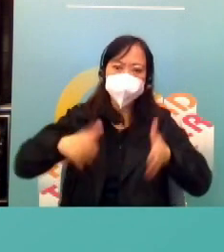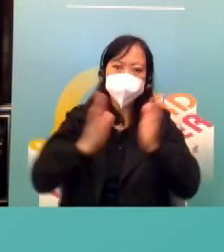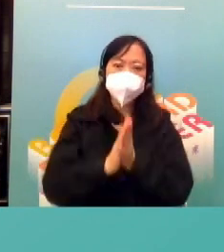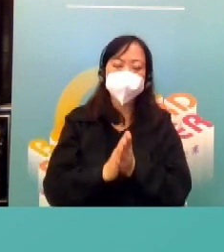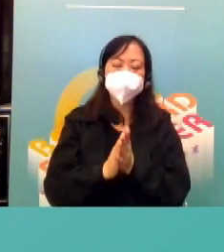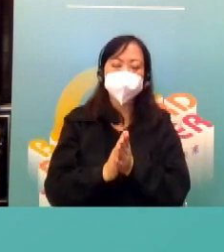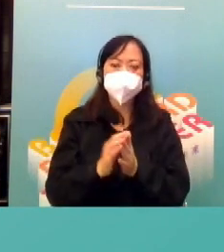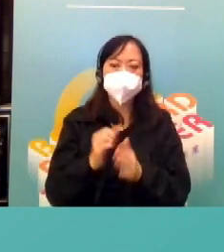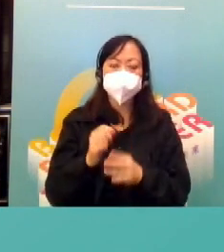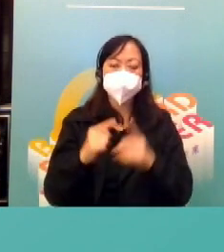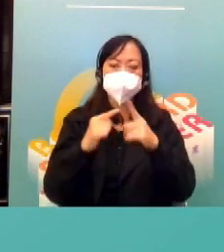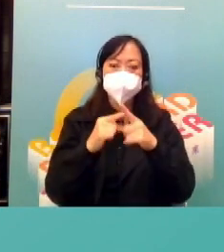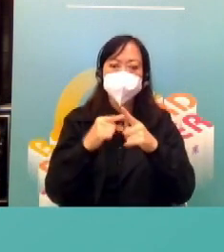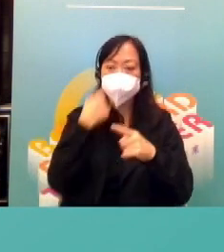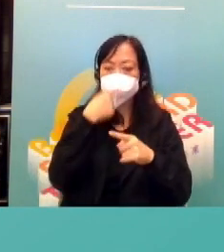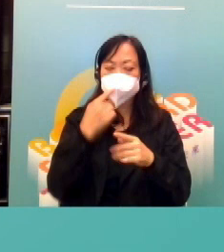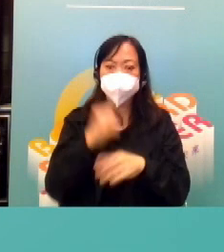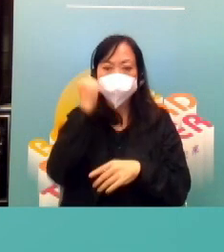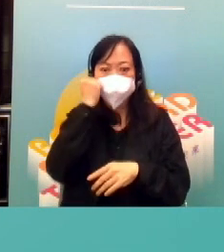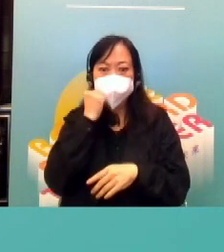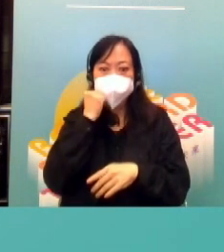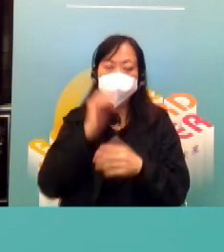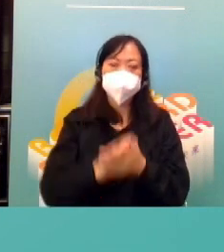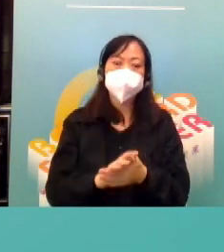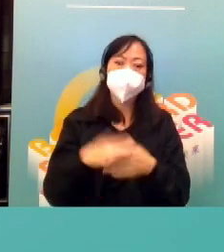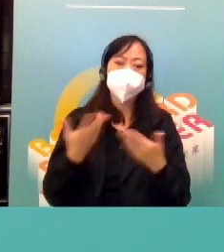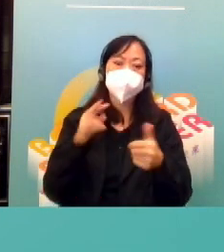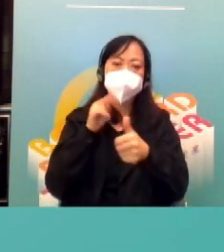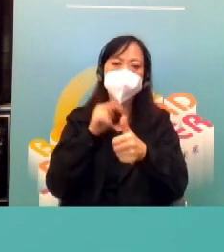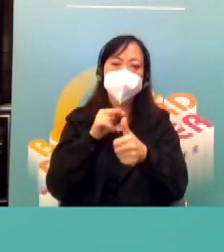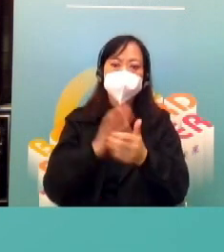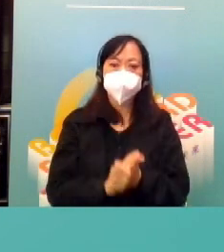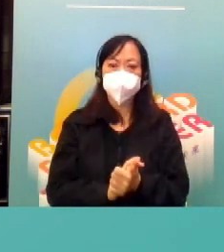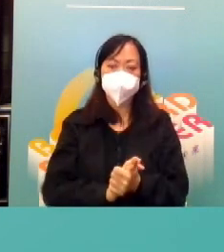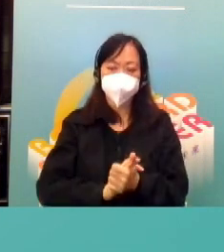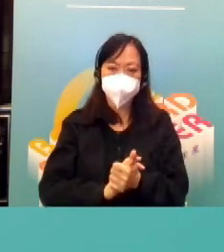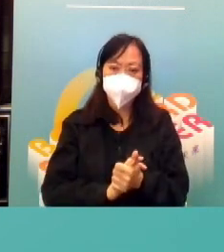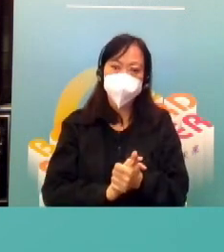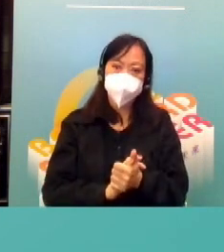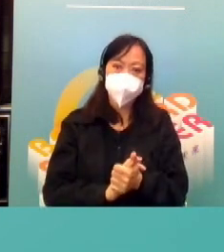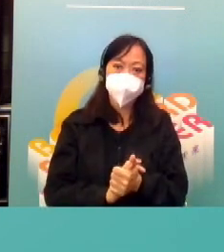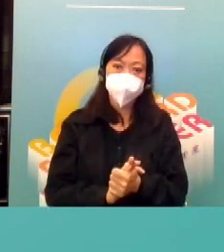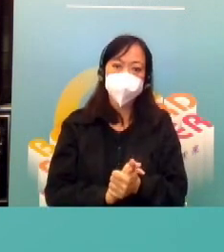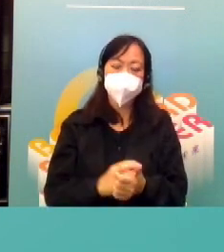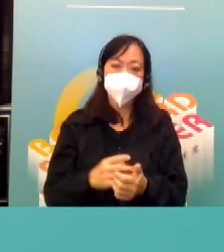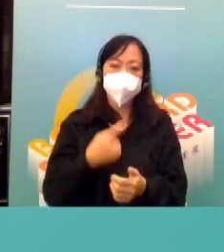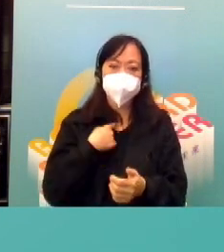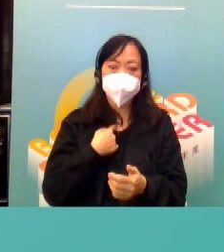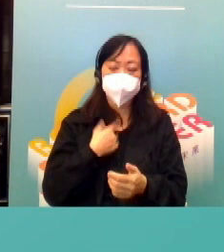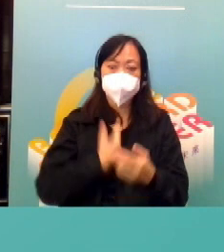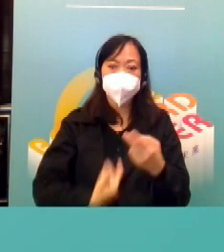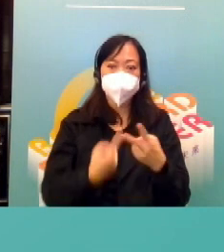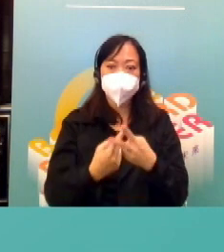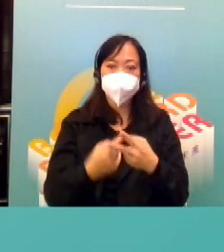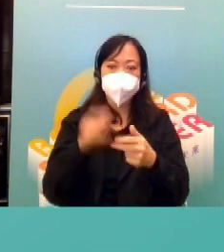for carers for vulnerable people to be looked after by unpaid carers. We also have, you know,